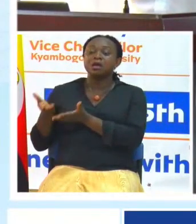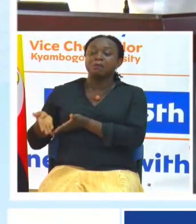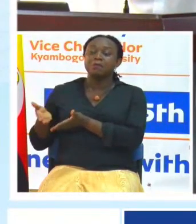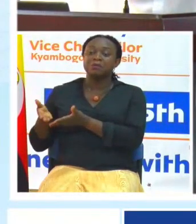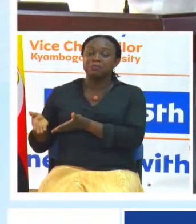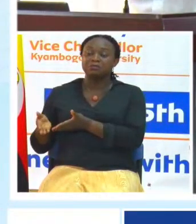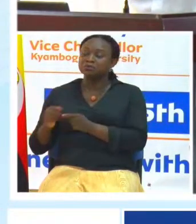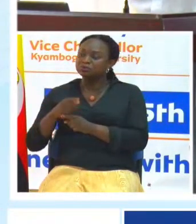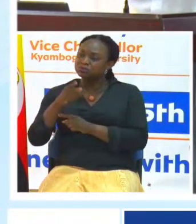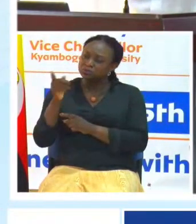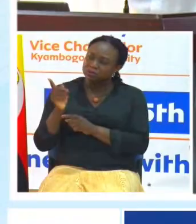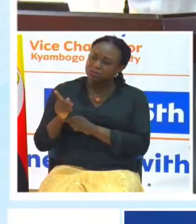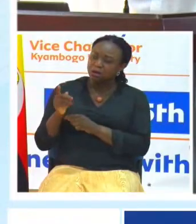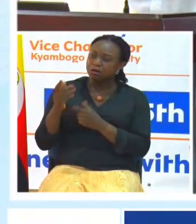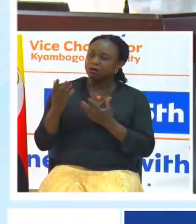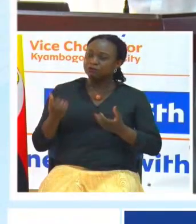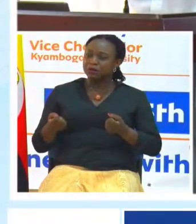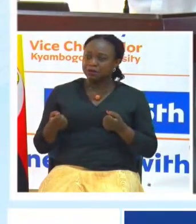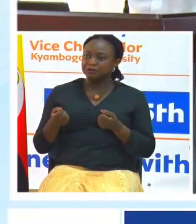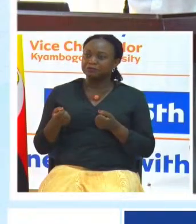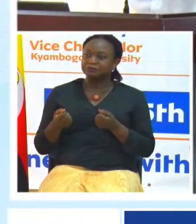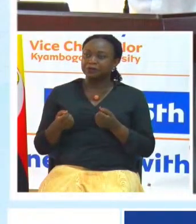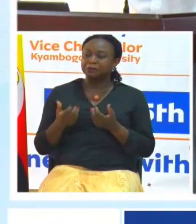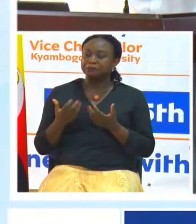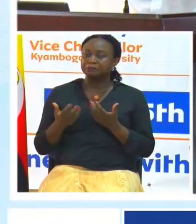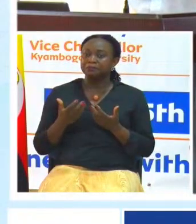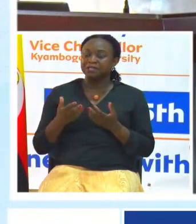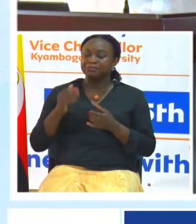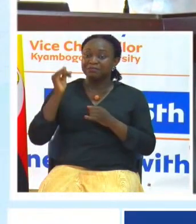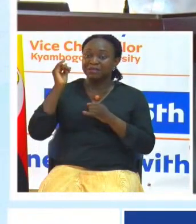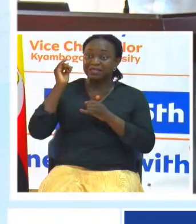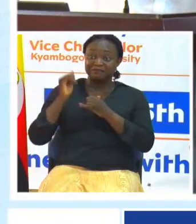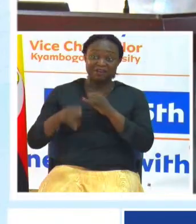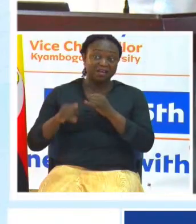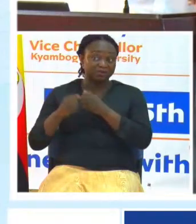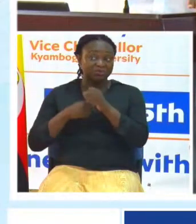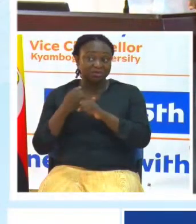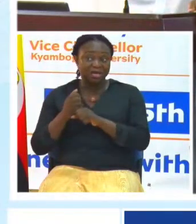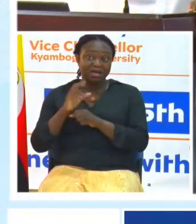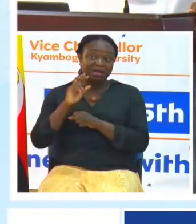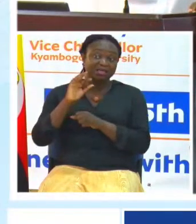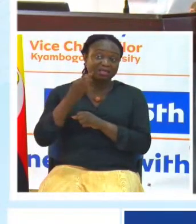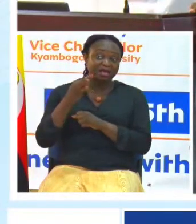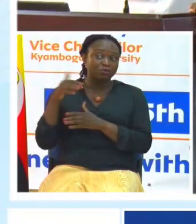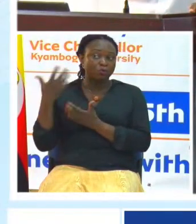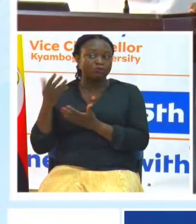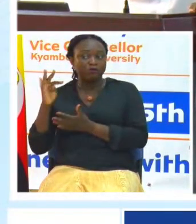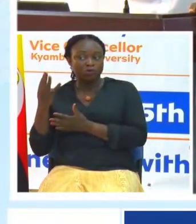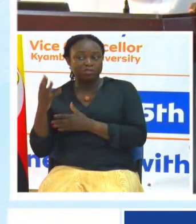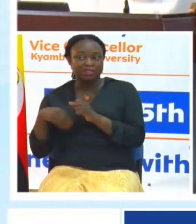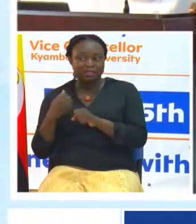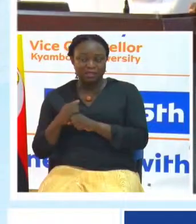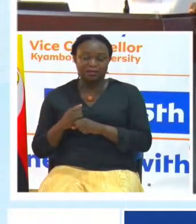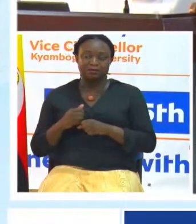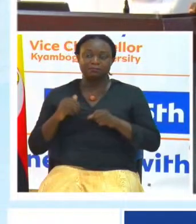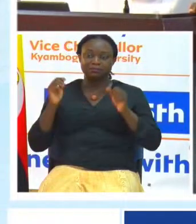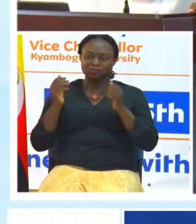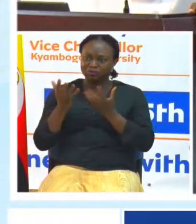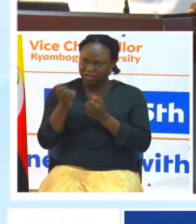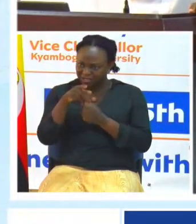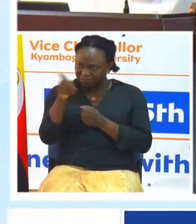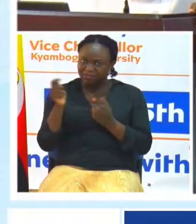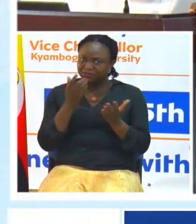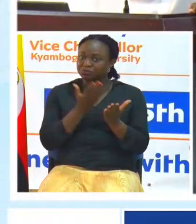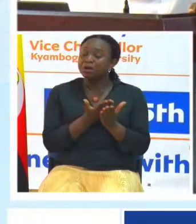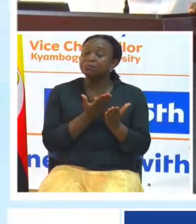you're here and you are in your last year, whether third year or fourth year, then I expect you to